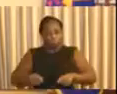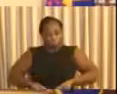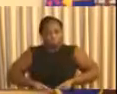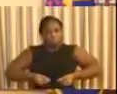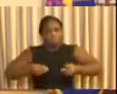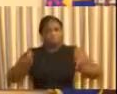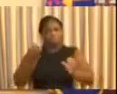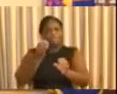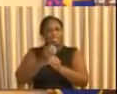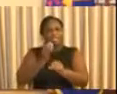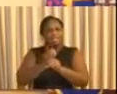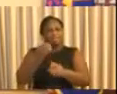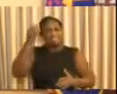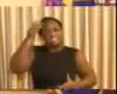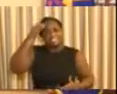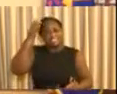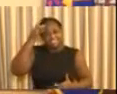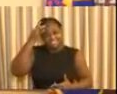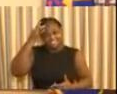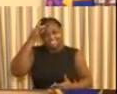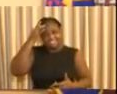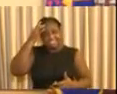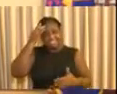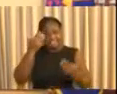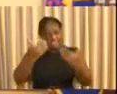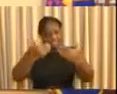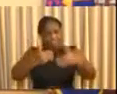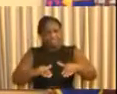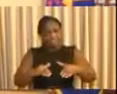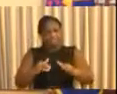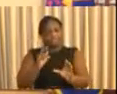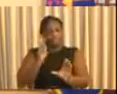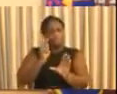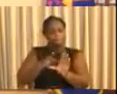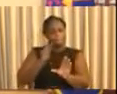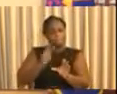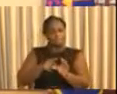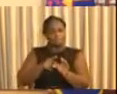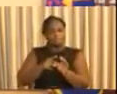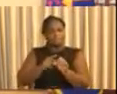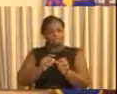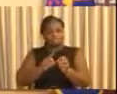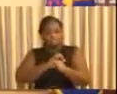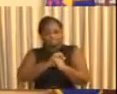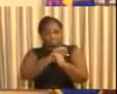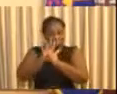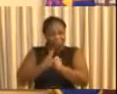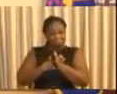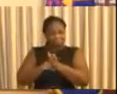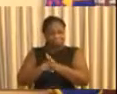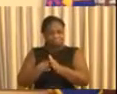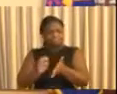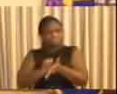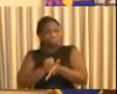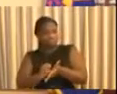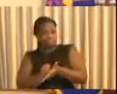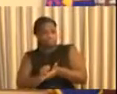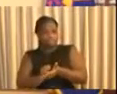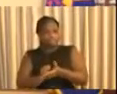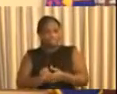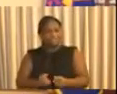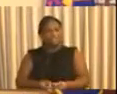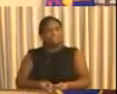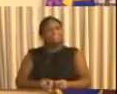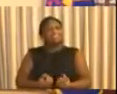provide adequate care for the sick, limit the impact of the virus on social and economic life, and inspire